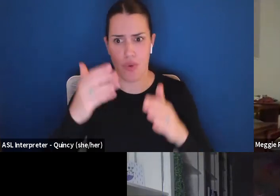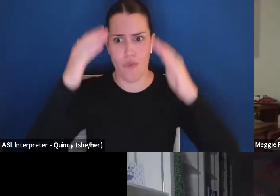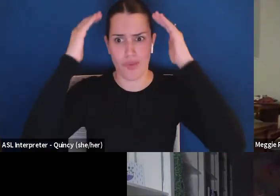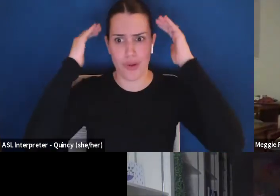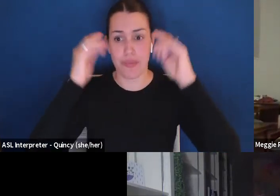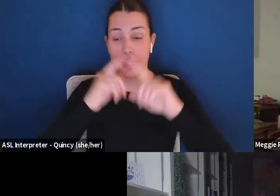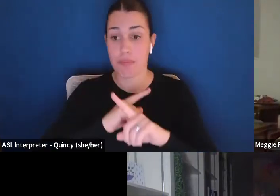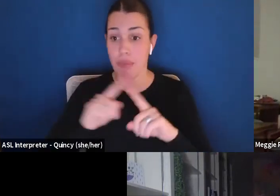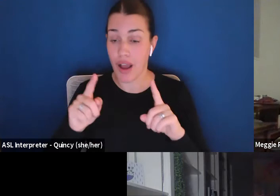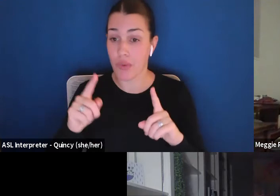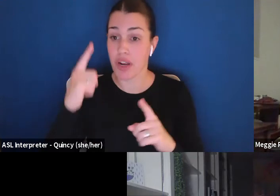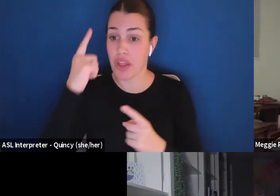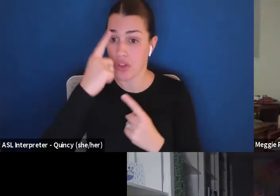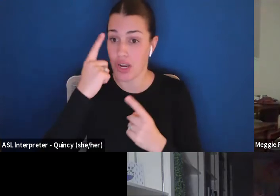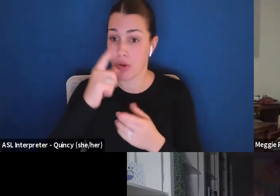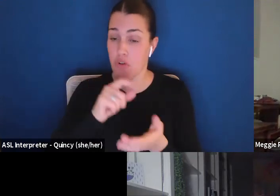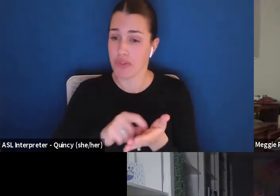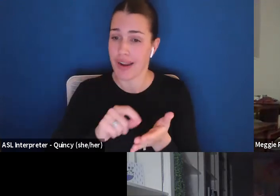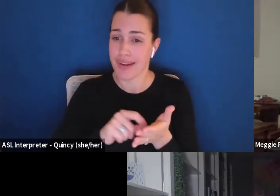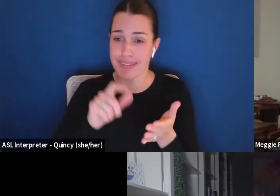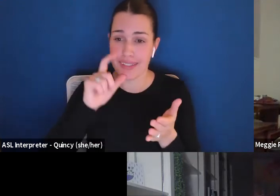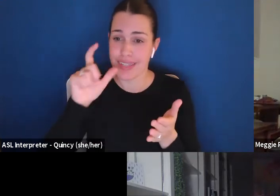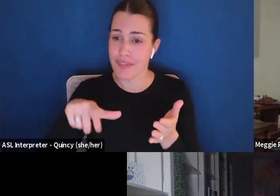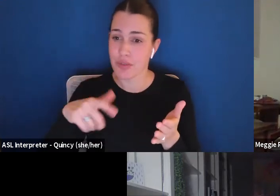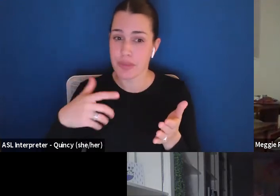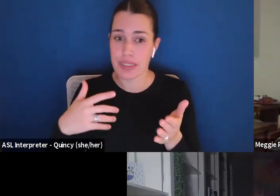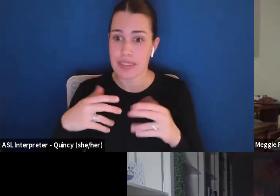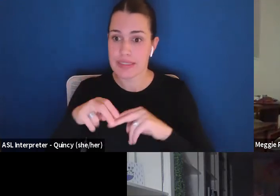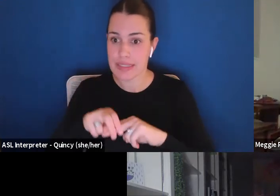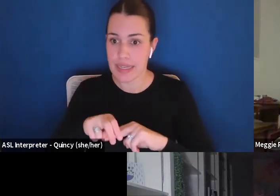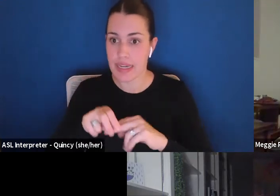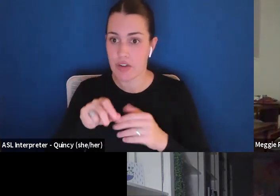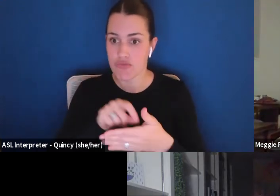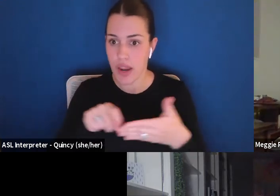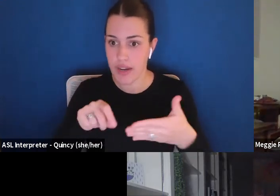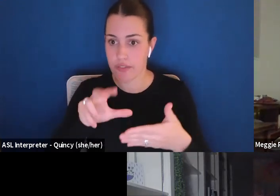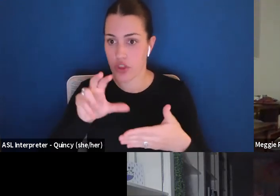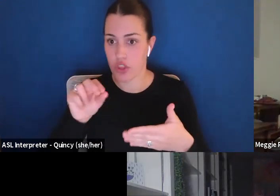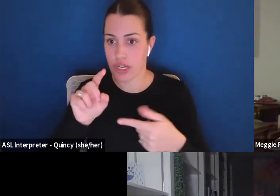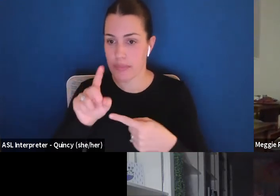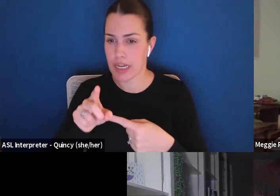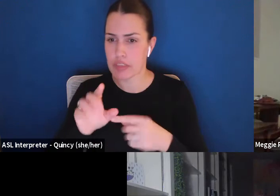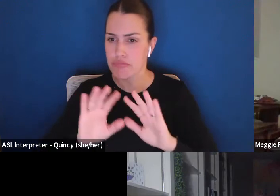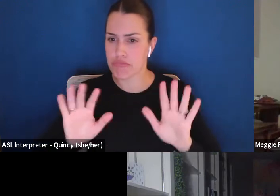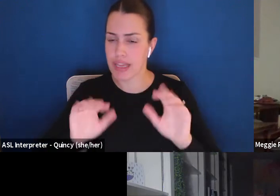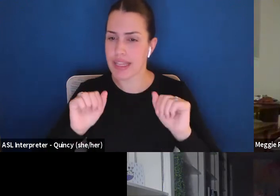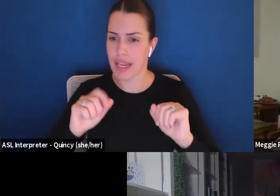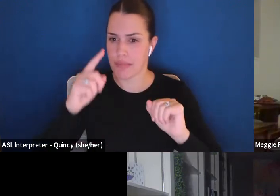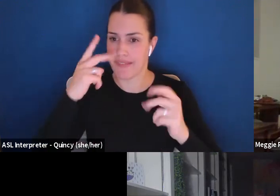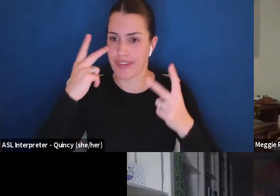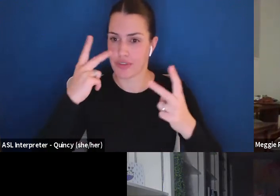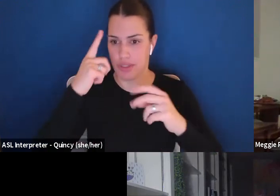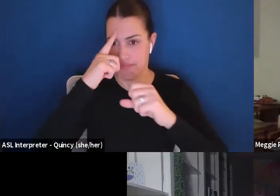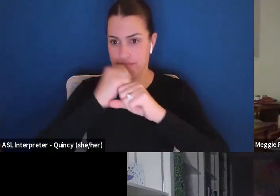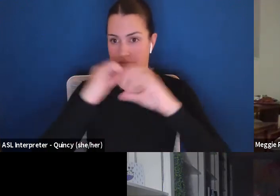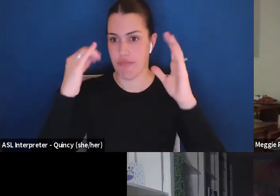think about writing doesn't have to just be like sitting down and writing for 30 minutes. It can be more visually artistic. That really helps